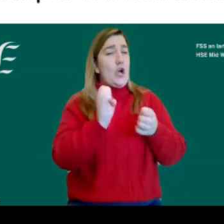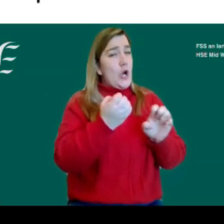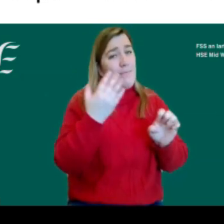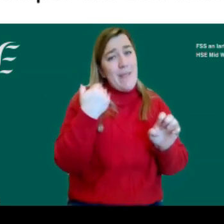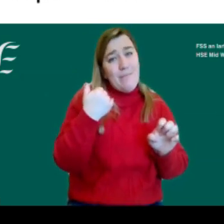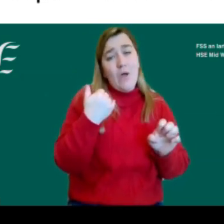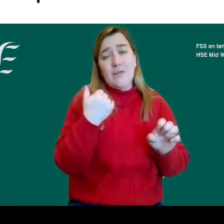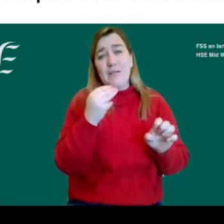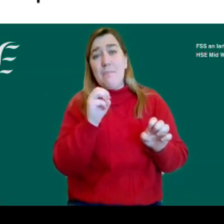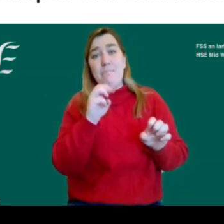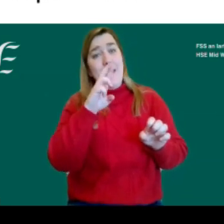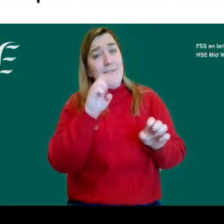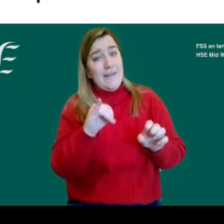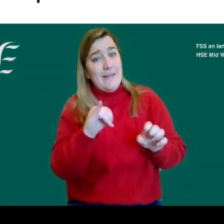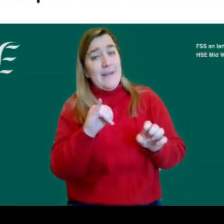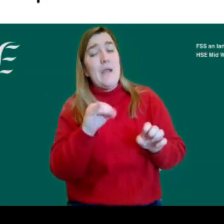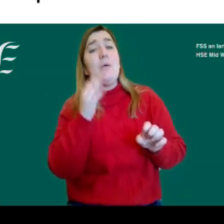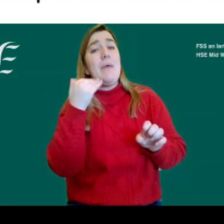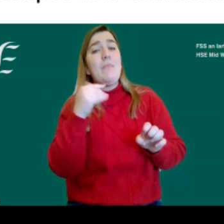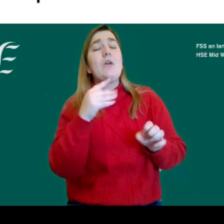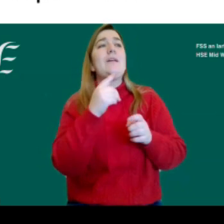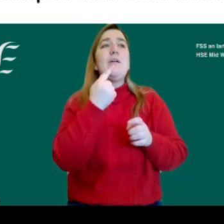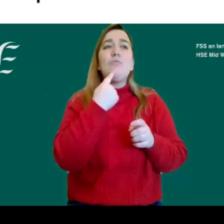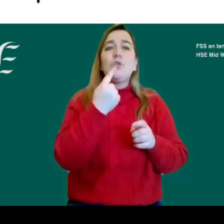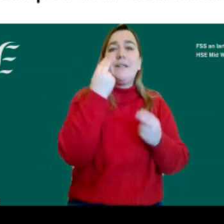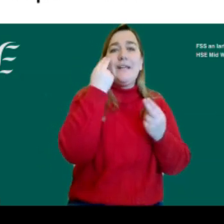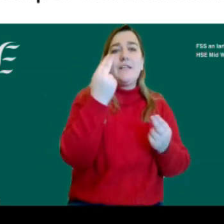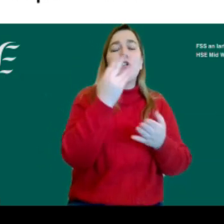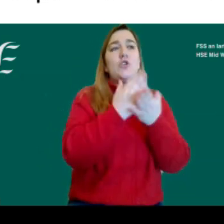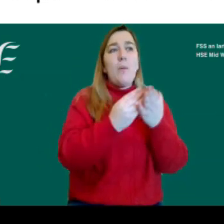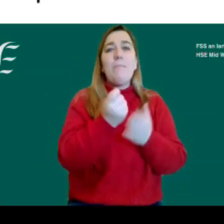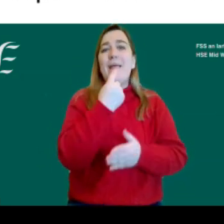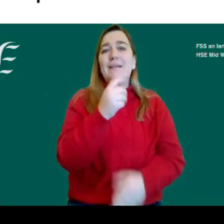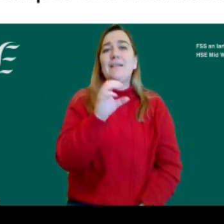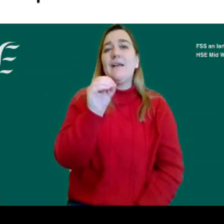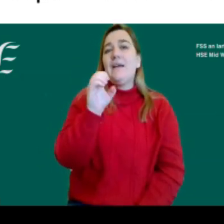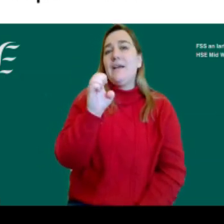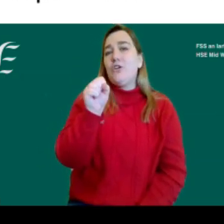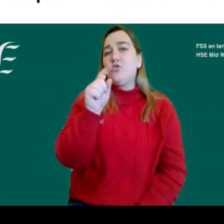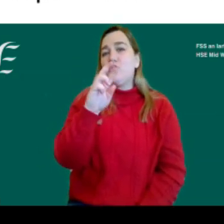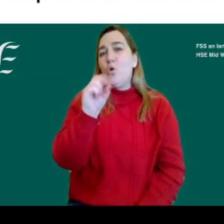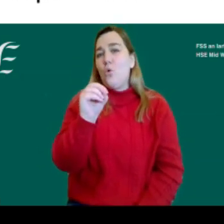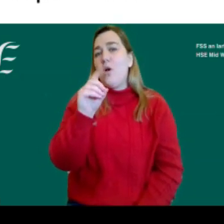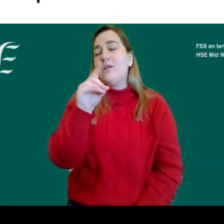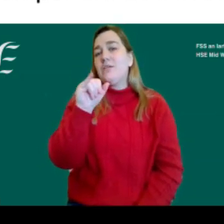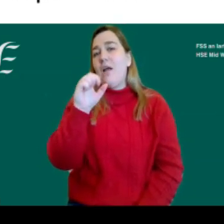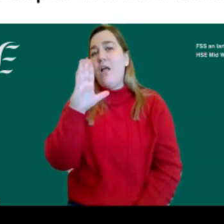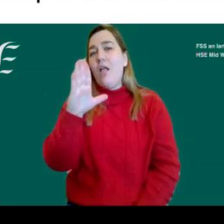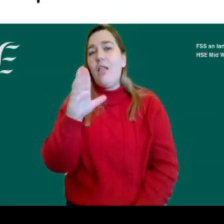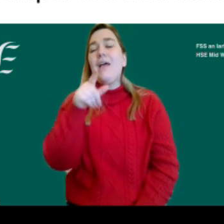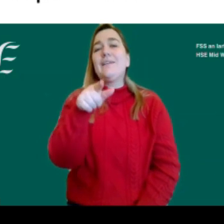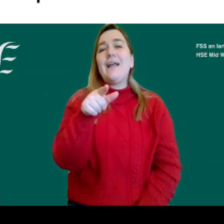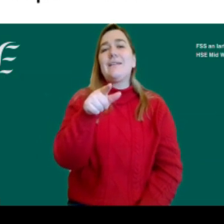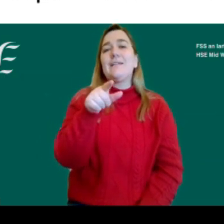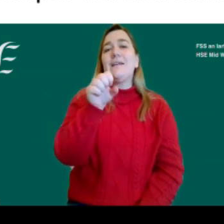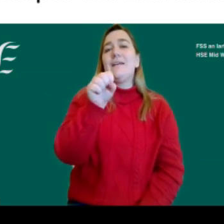have the estradiol, not the strong ethinyl estradiol, which is the kind of synthetic estrogen, but the kind of more natural estrogen pills, can be really